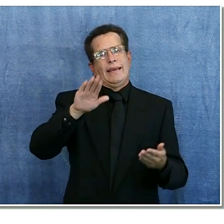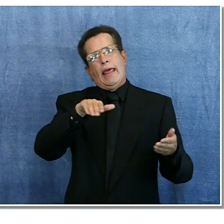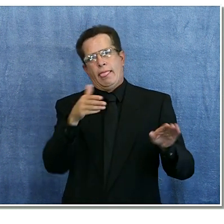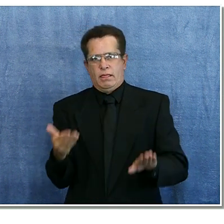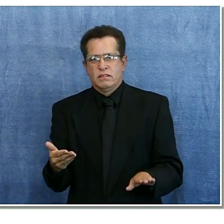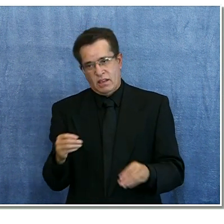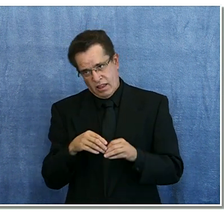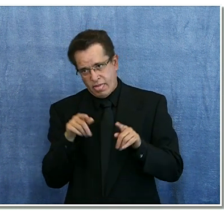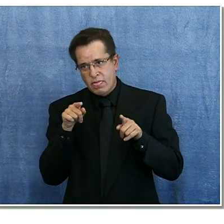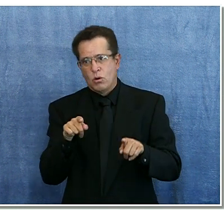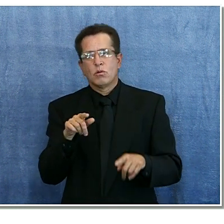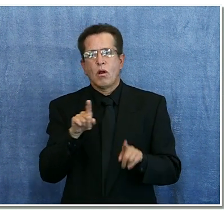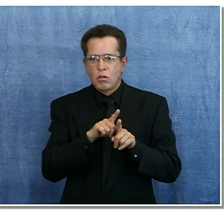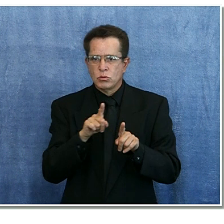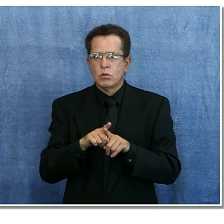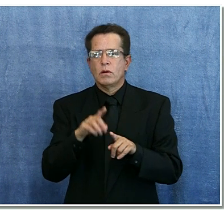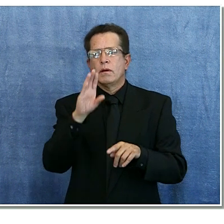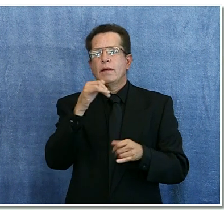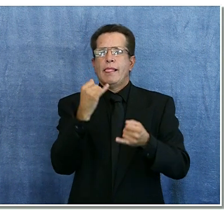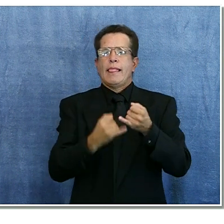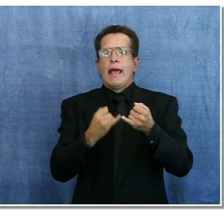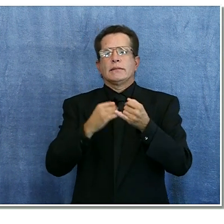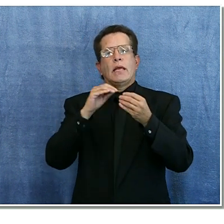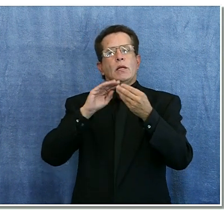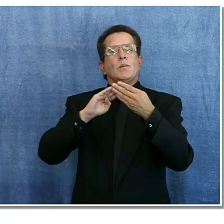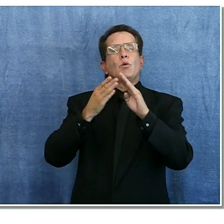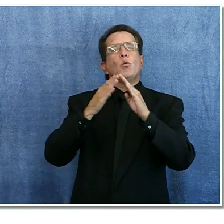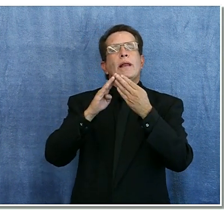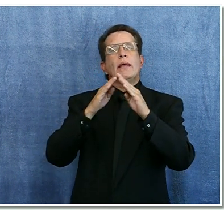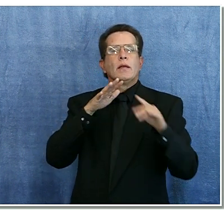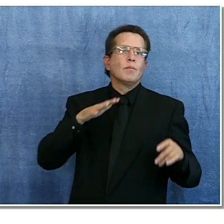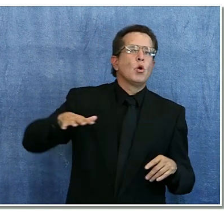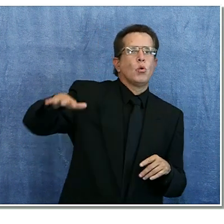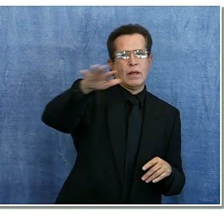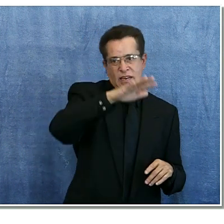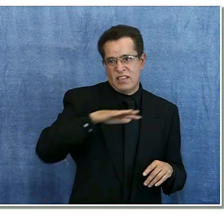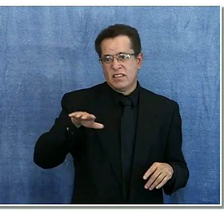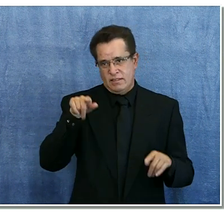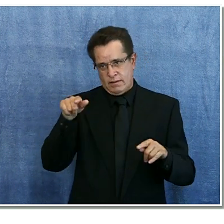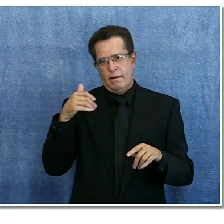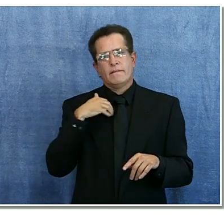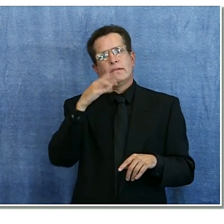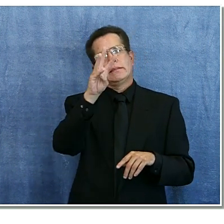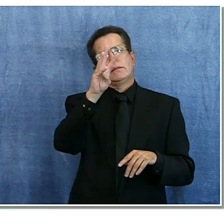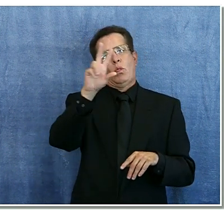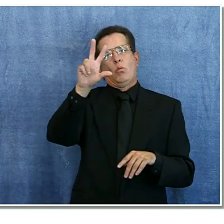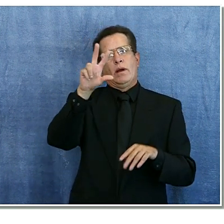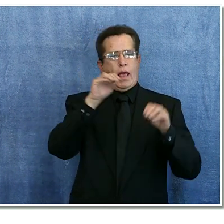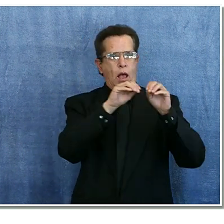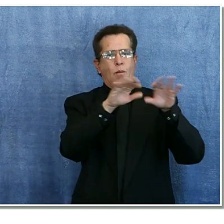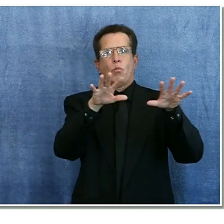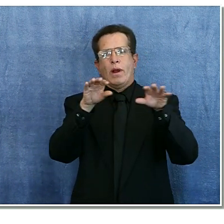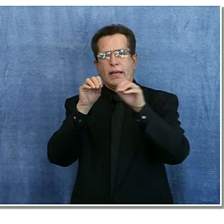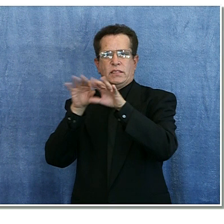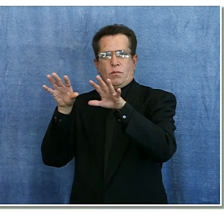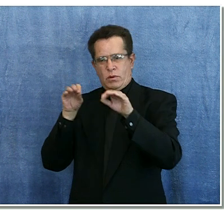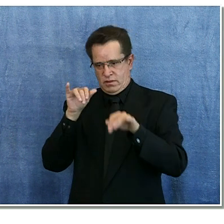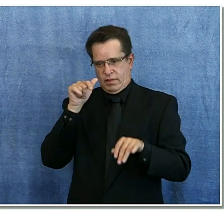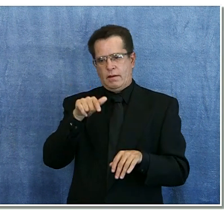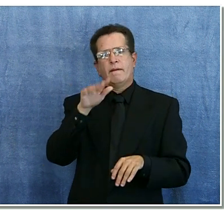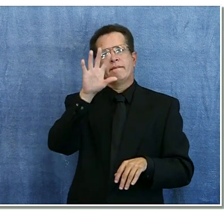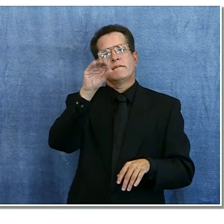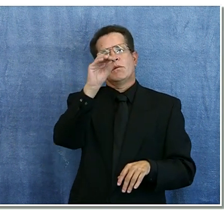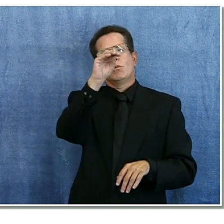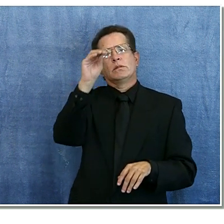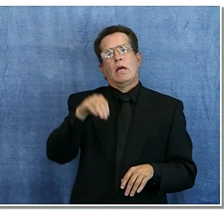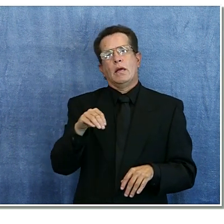community setting locations, we have had 63 outbreaks to date, and this represents 50%